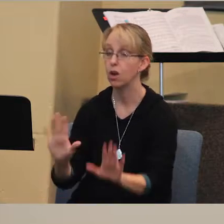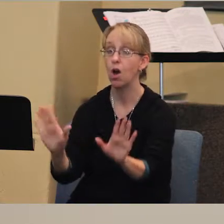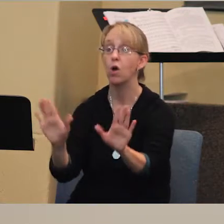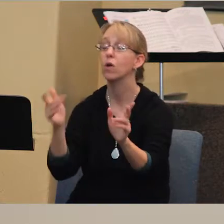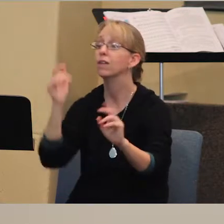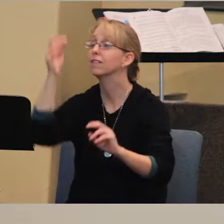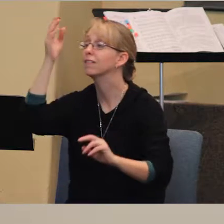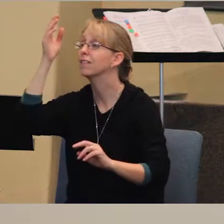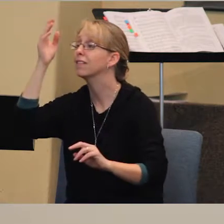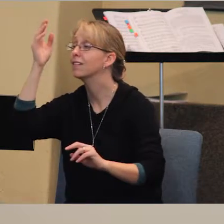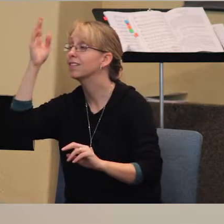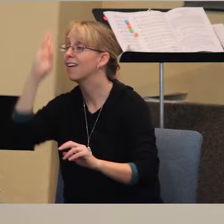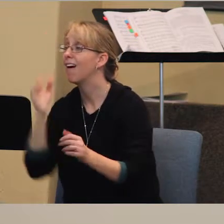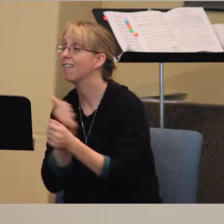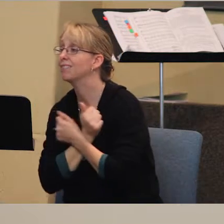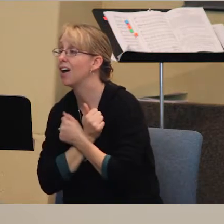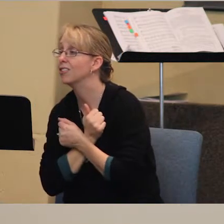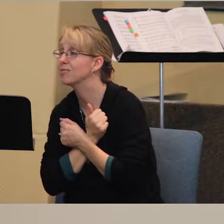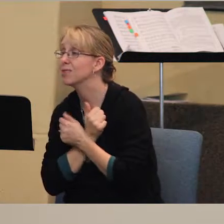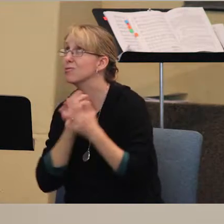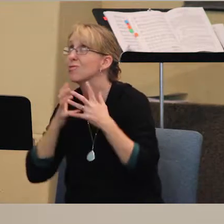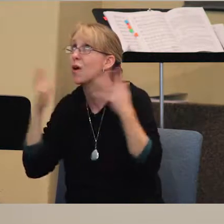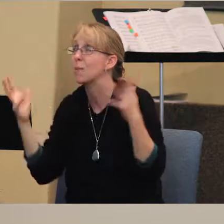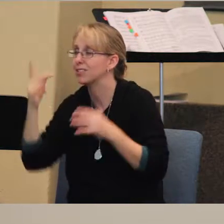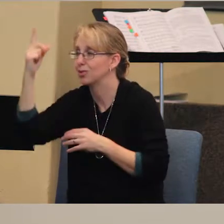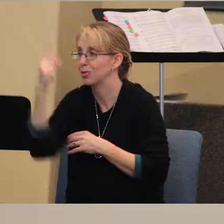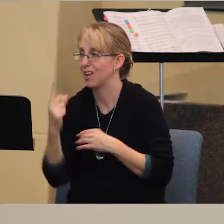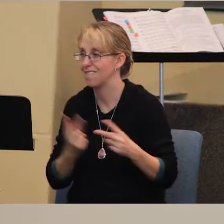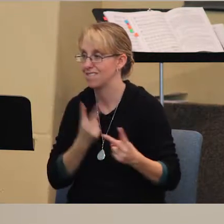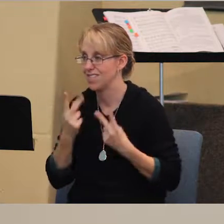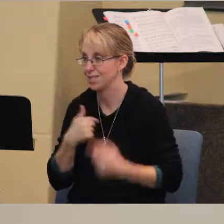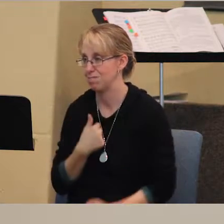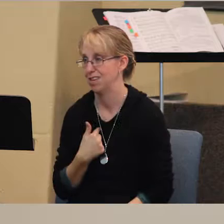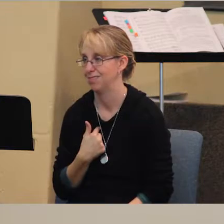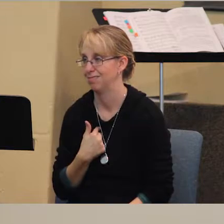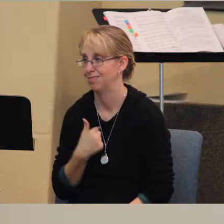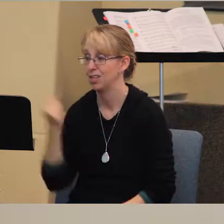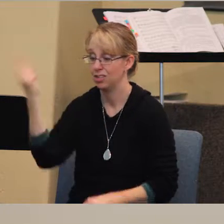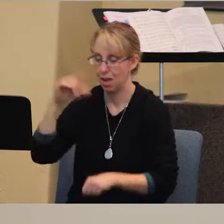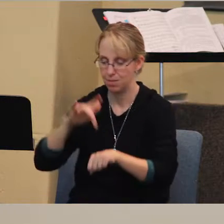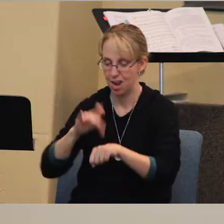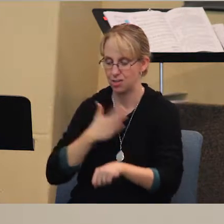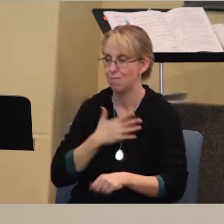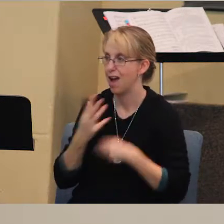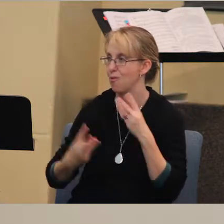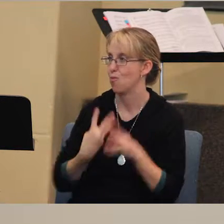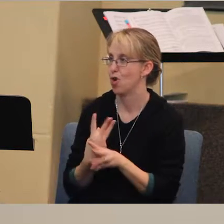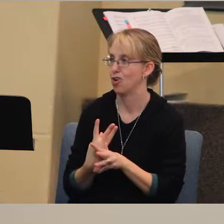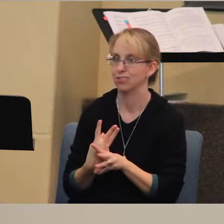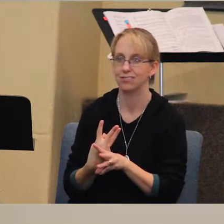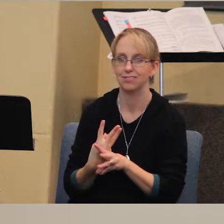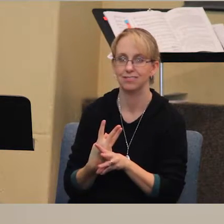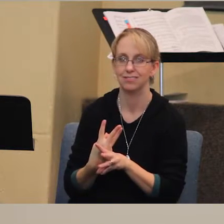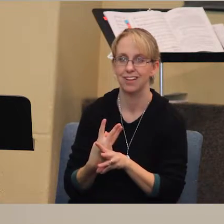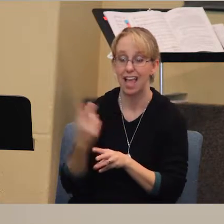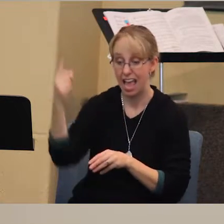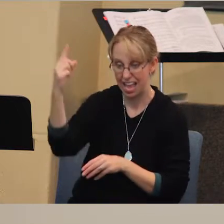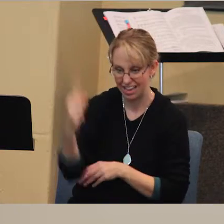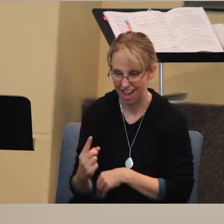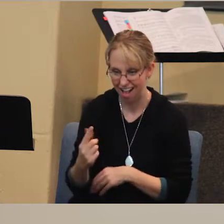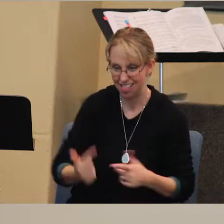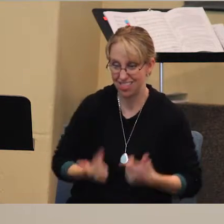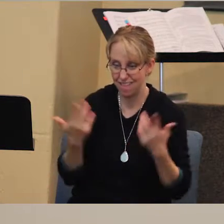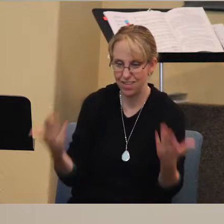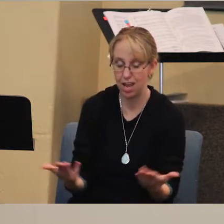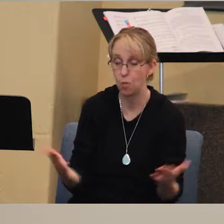me enough to visit me, to visit my world, and then live in my world with a complete